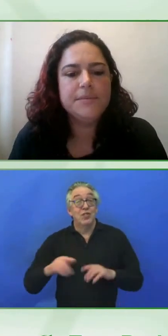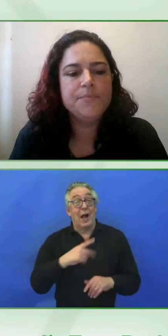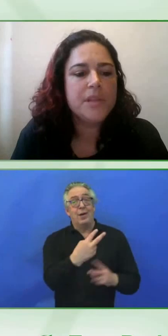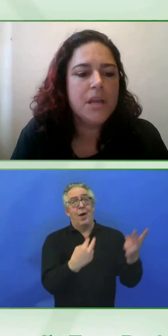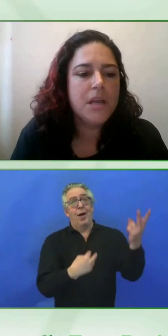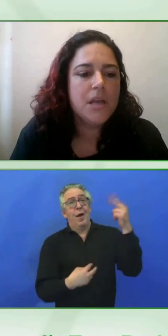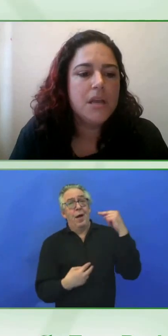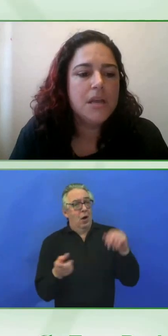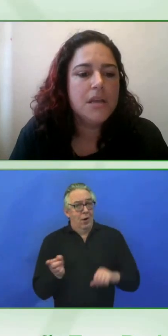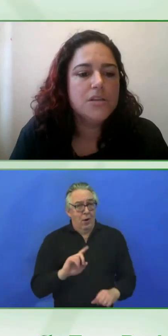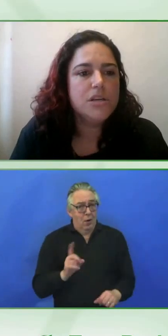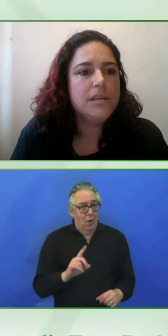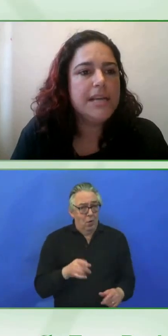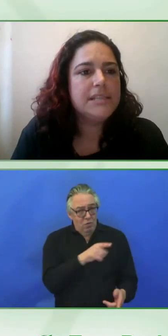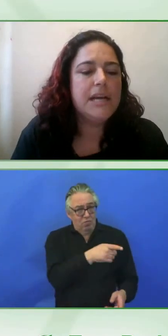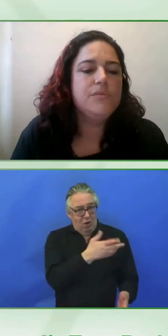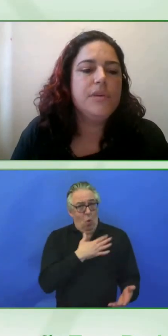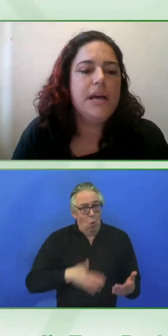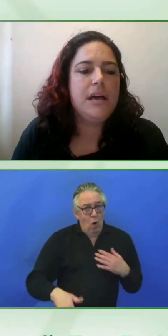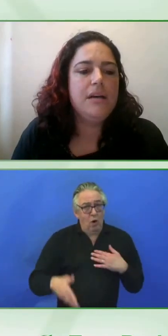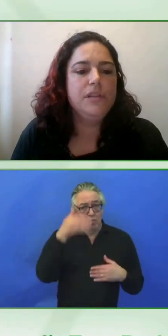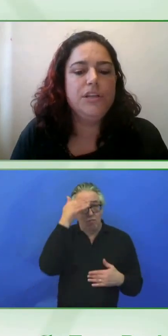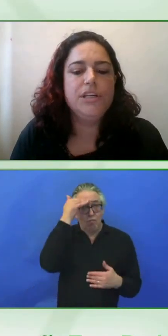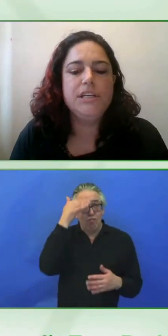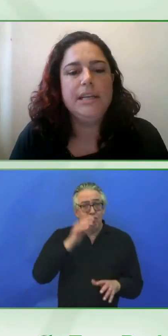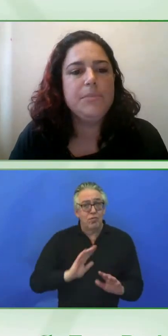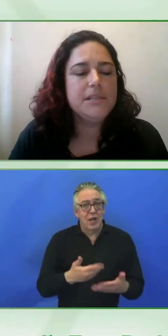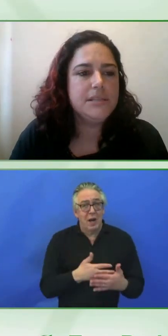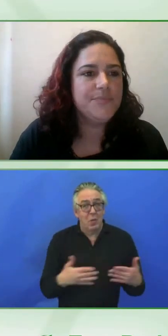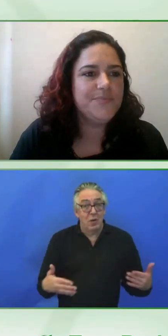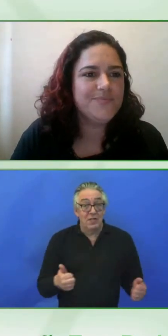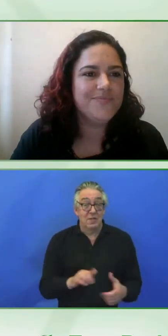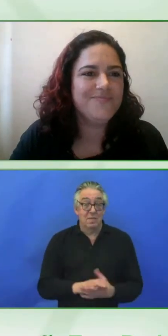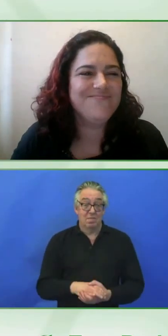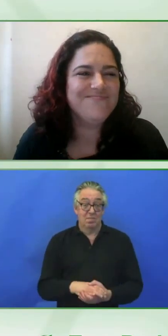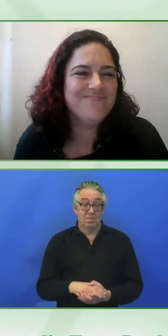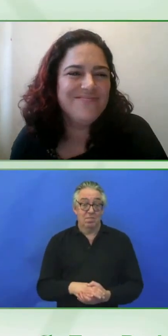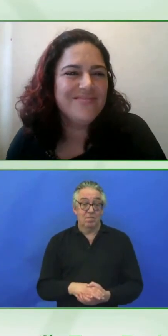specificities. So next slide, we have learning Libras.